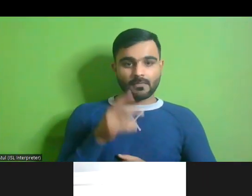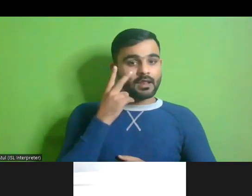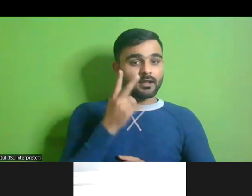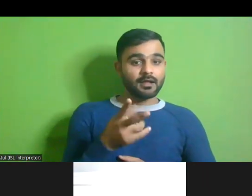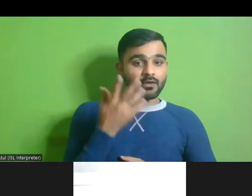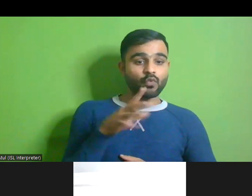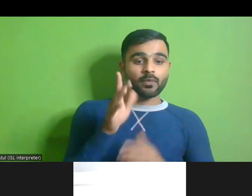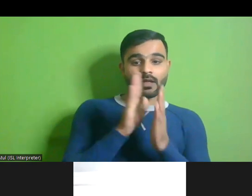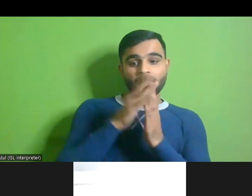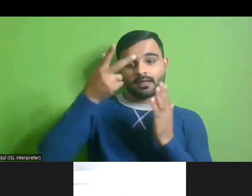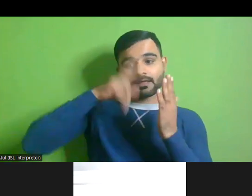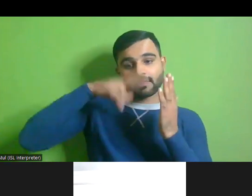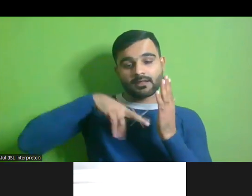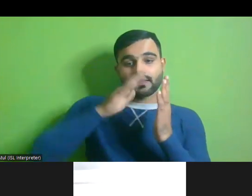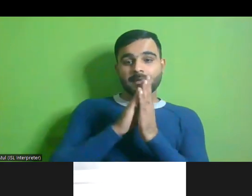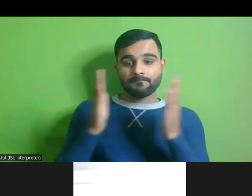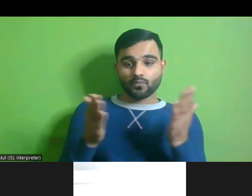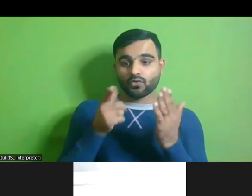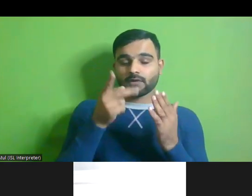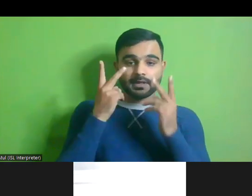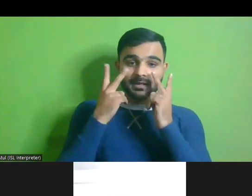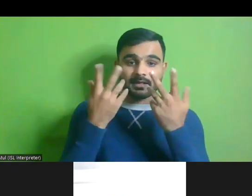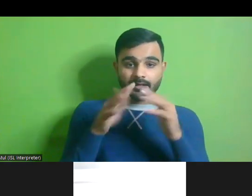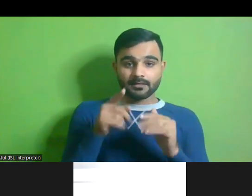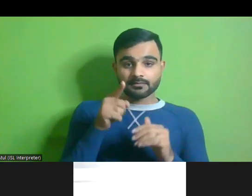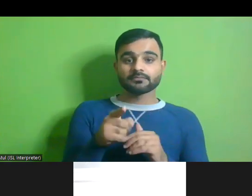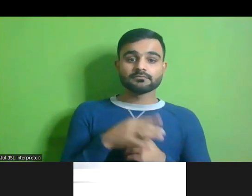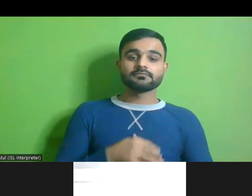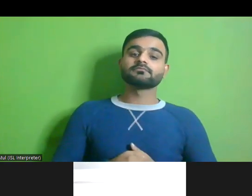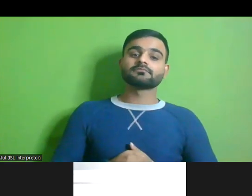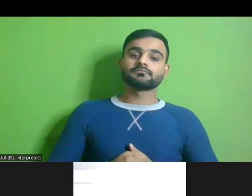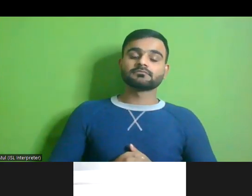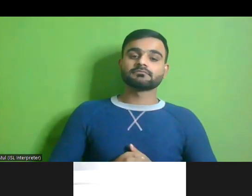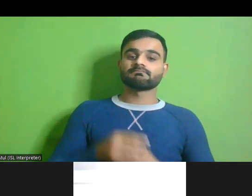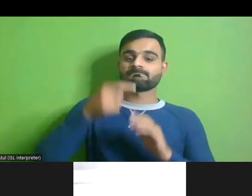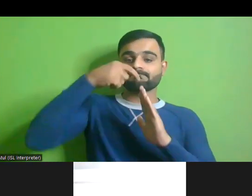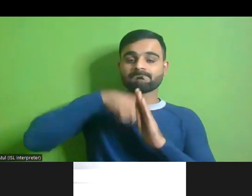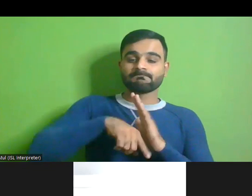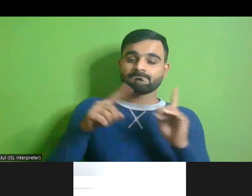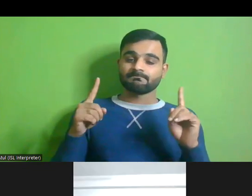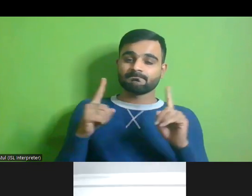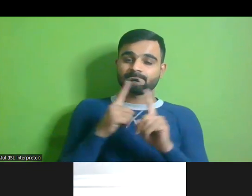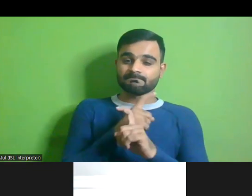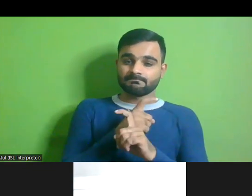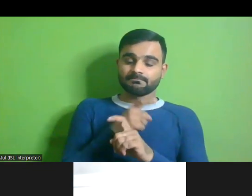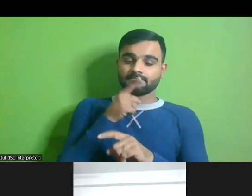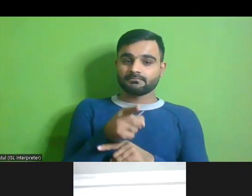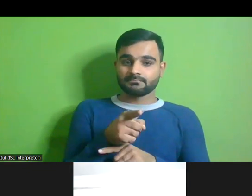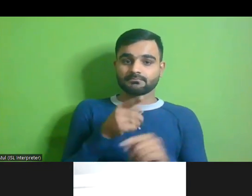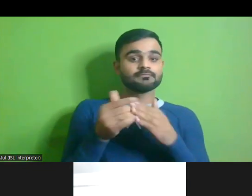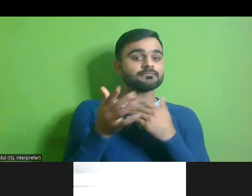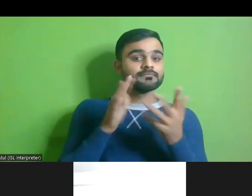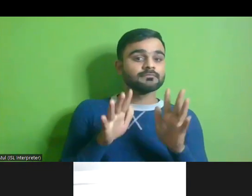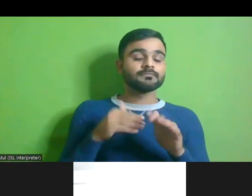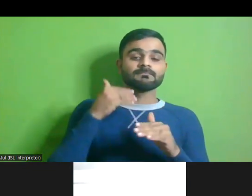As you have read, you've read the book, so you will see that the book is a very deep critique of where they, of